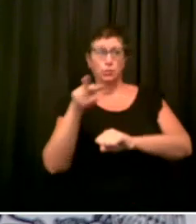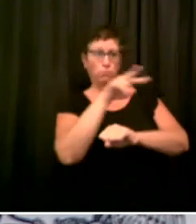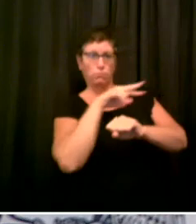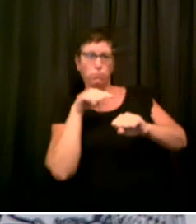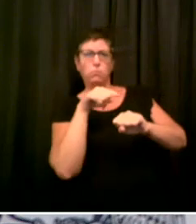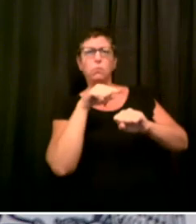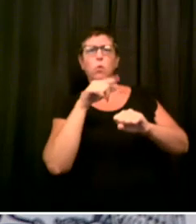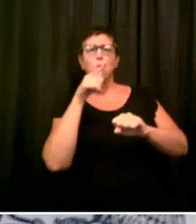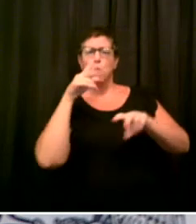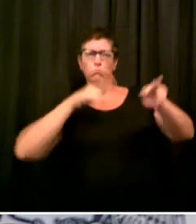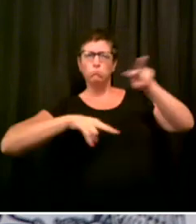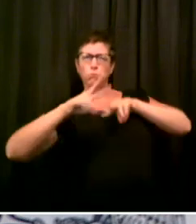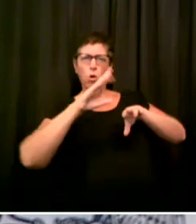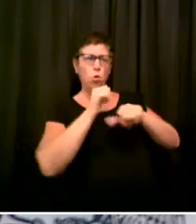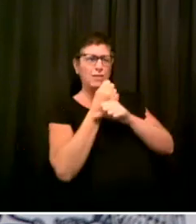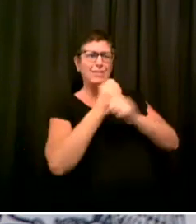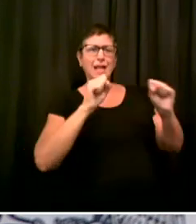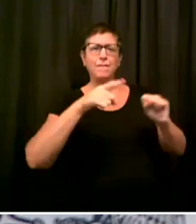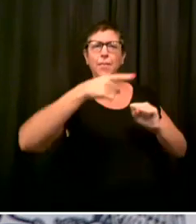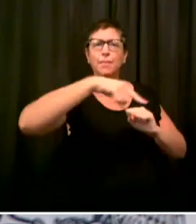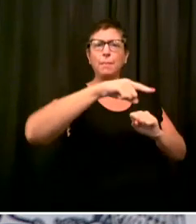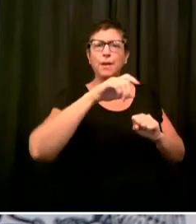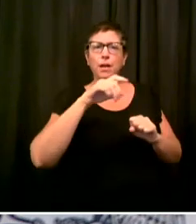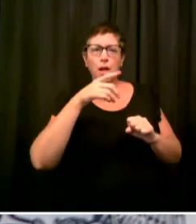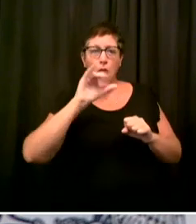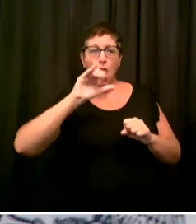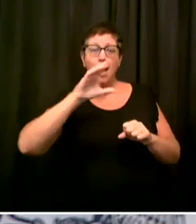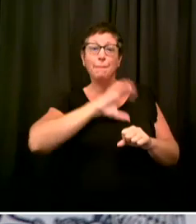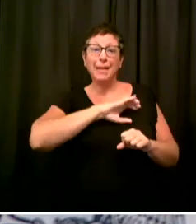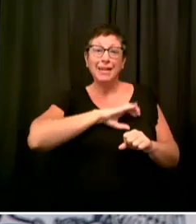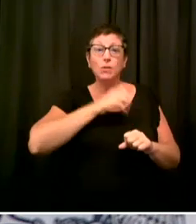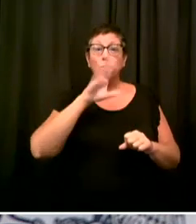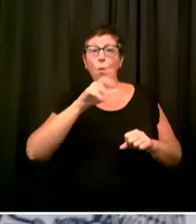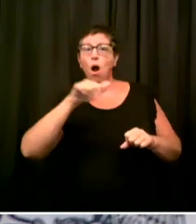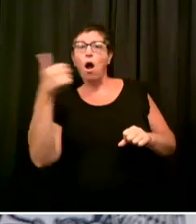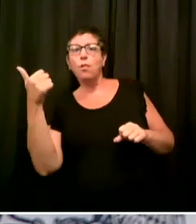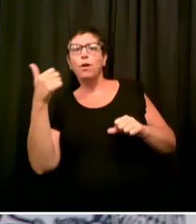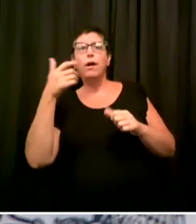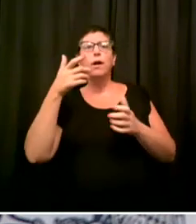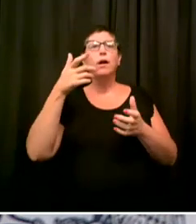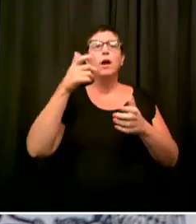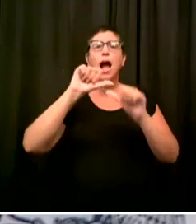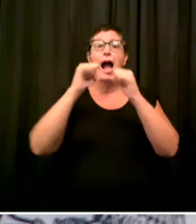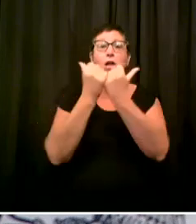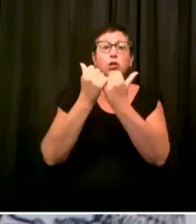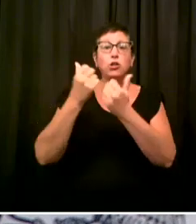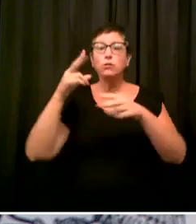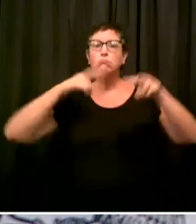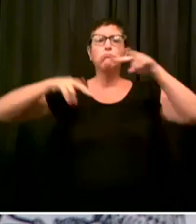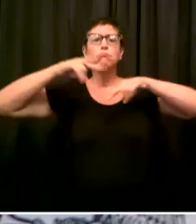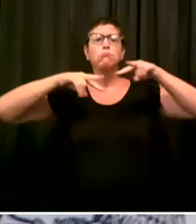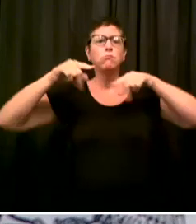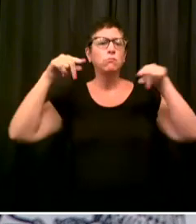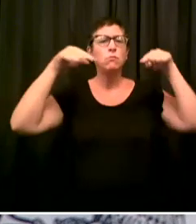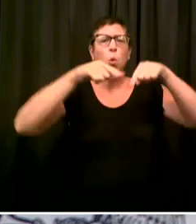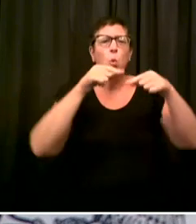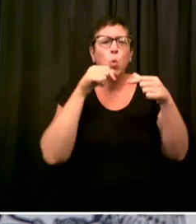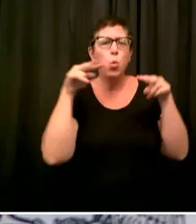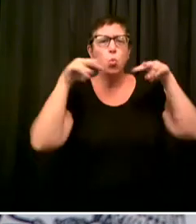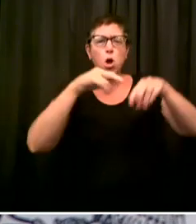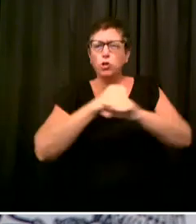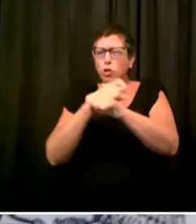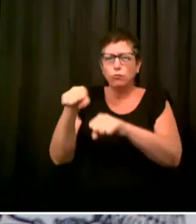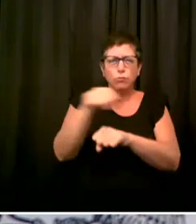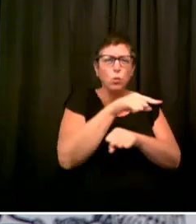How will that be handled? And will there be limitations on where this can take place in order for them to